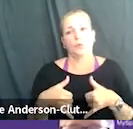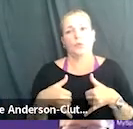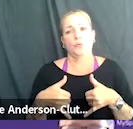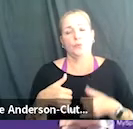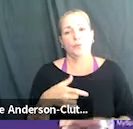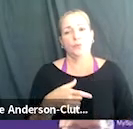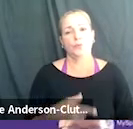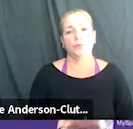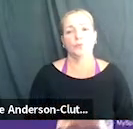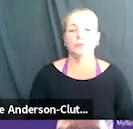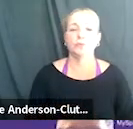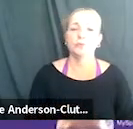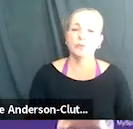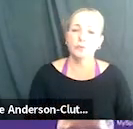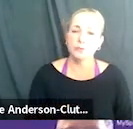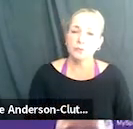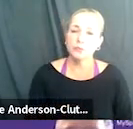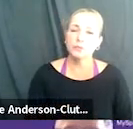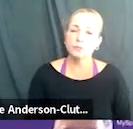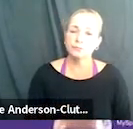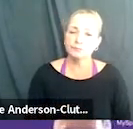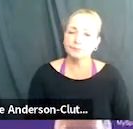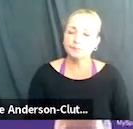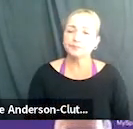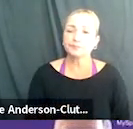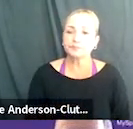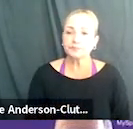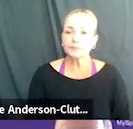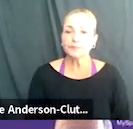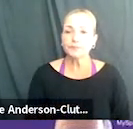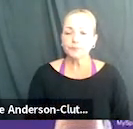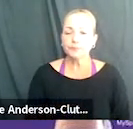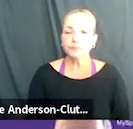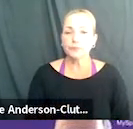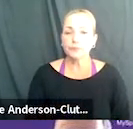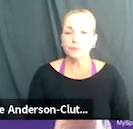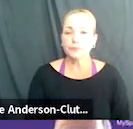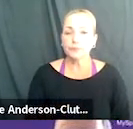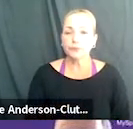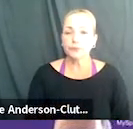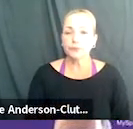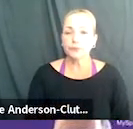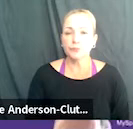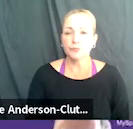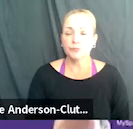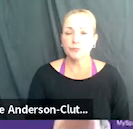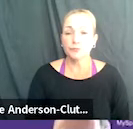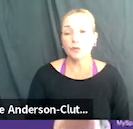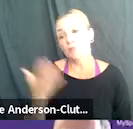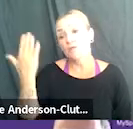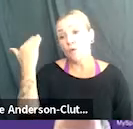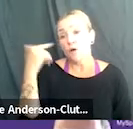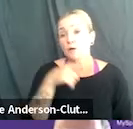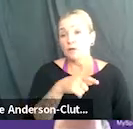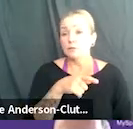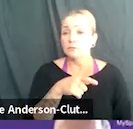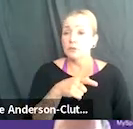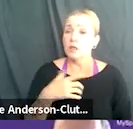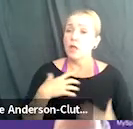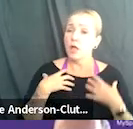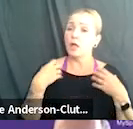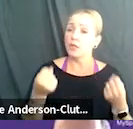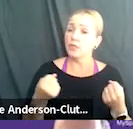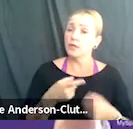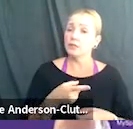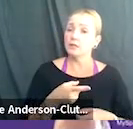So in terms of his past medical history, he was healthy other than these periods of loss of skills.